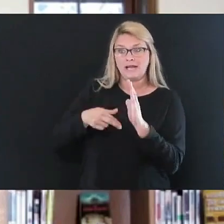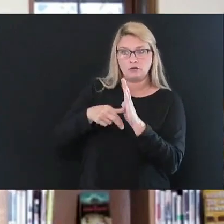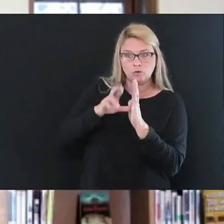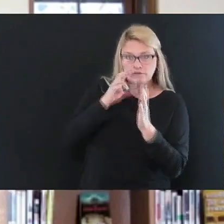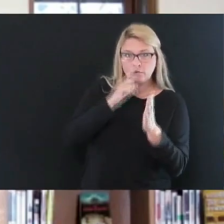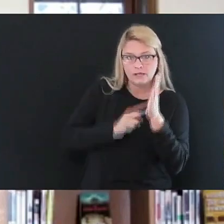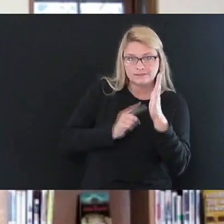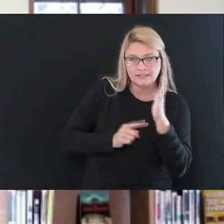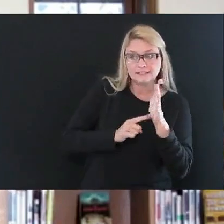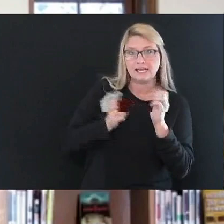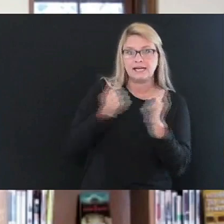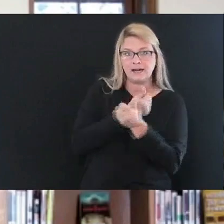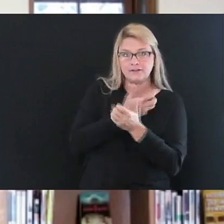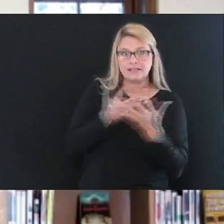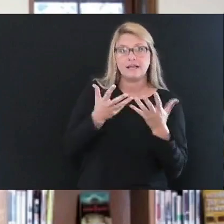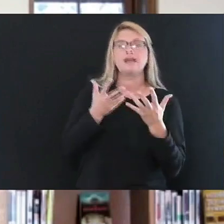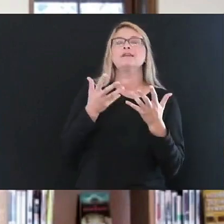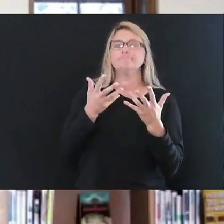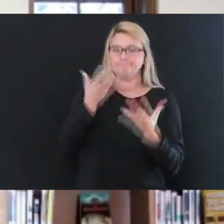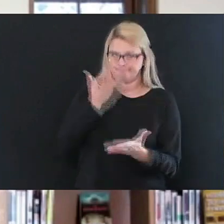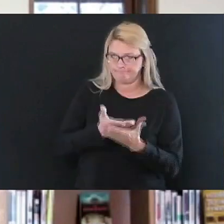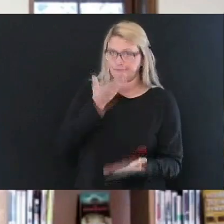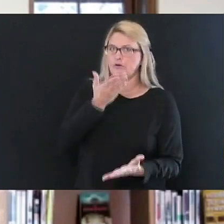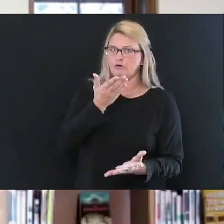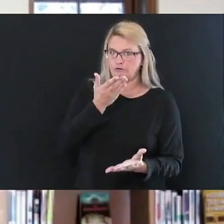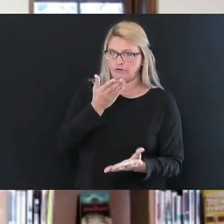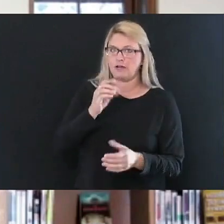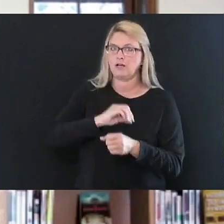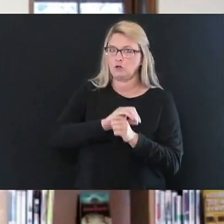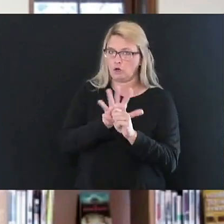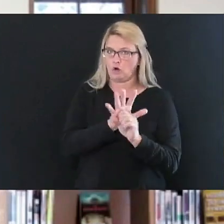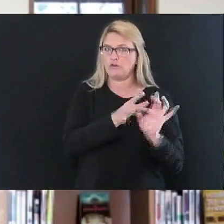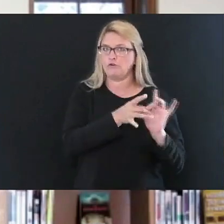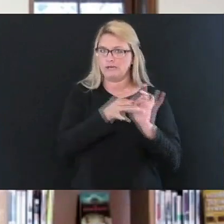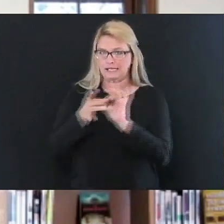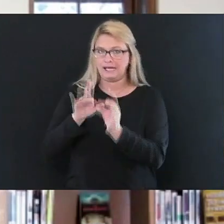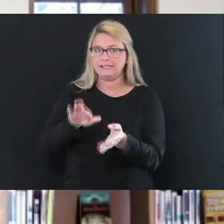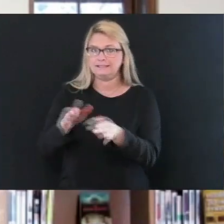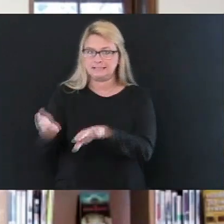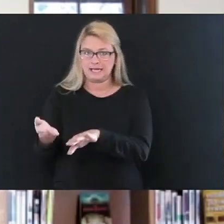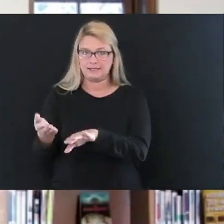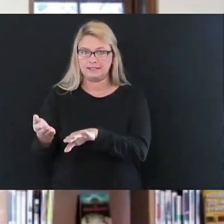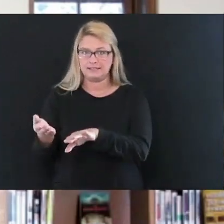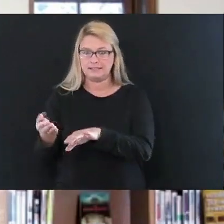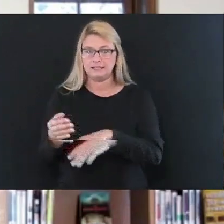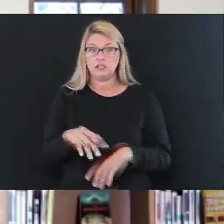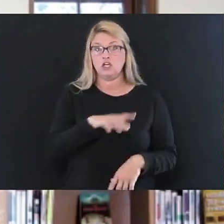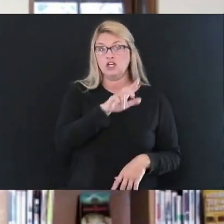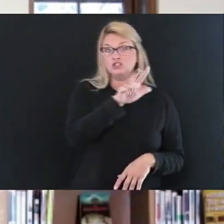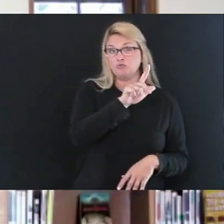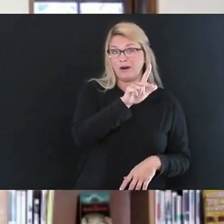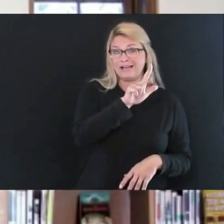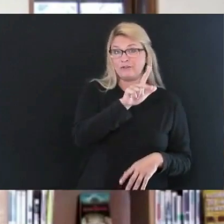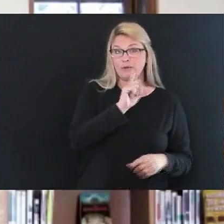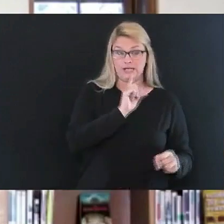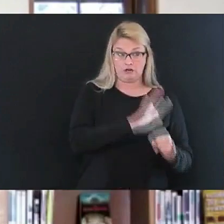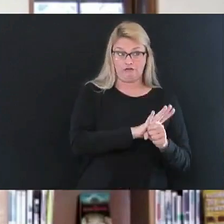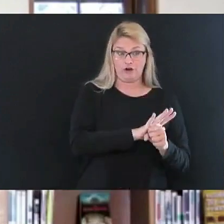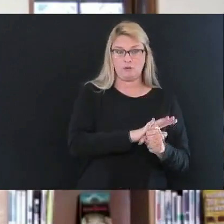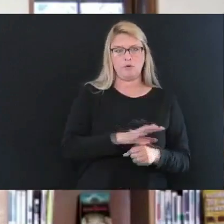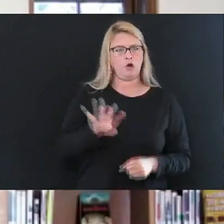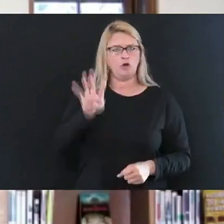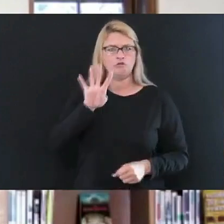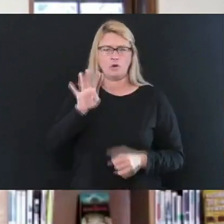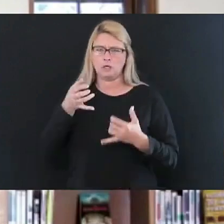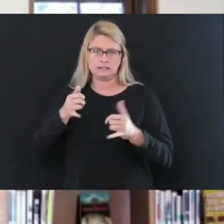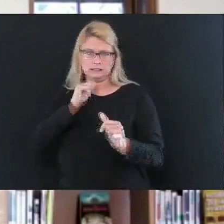were confirmed that they were COVID-19 related deaths. 23 were confirmed, 4 were probable, as the Governor mentioned. These